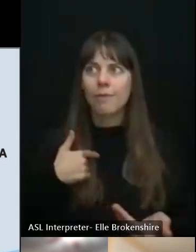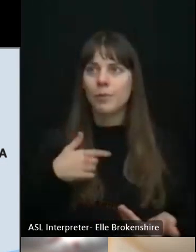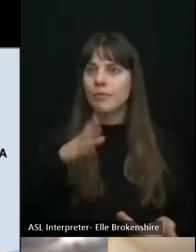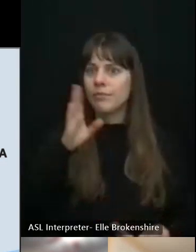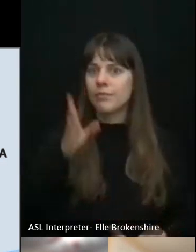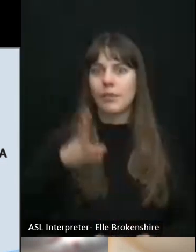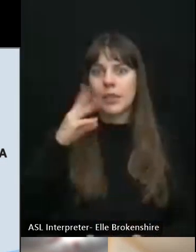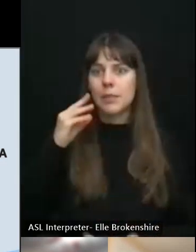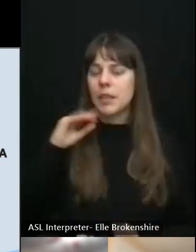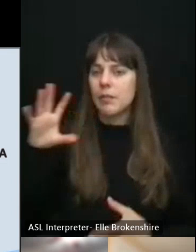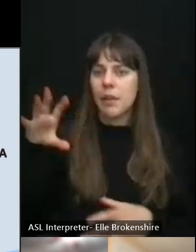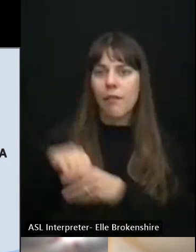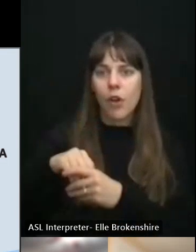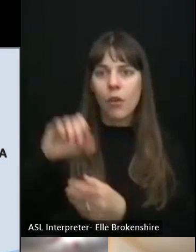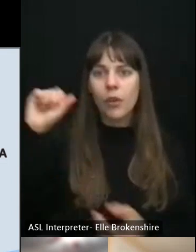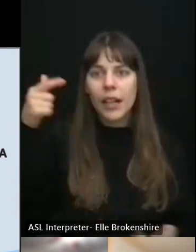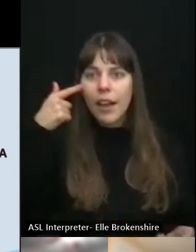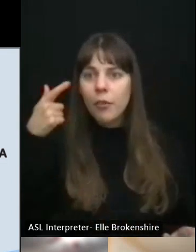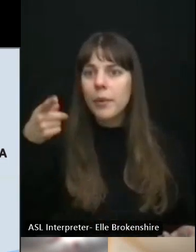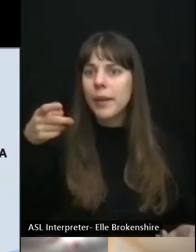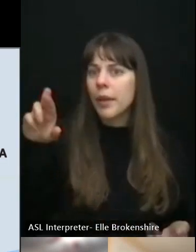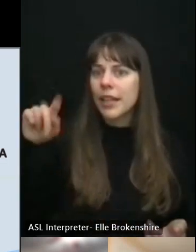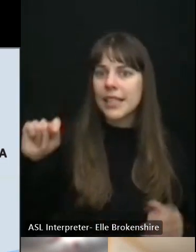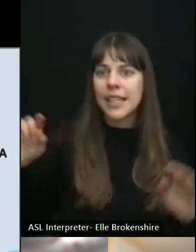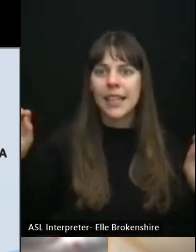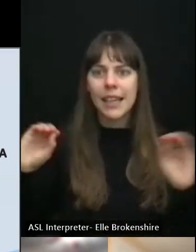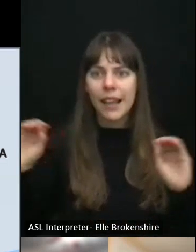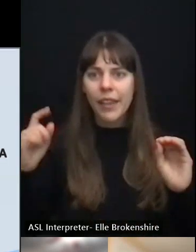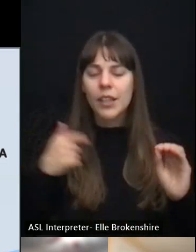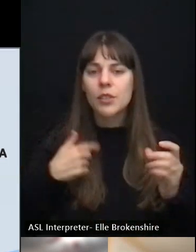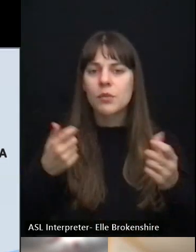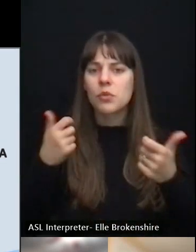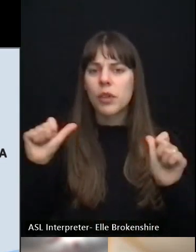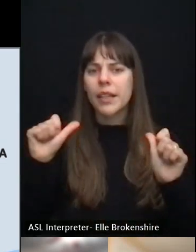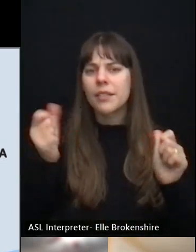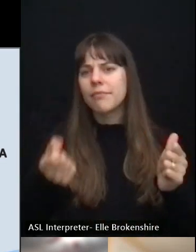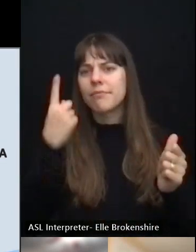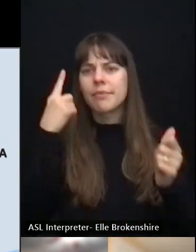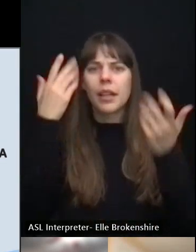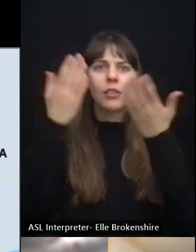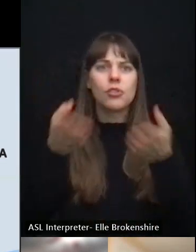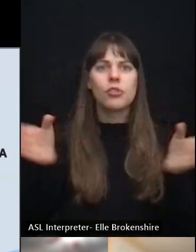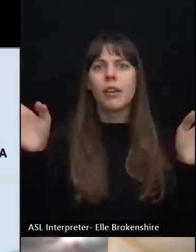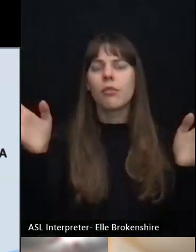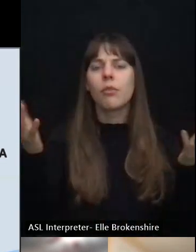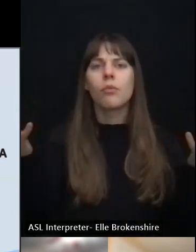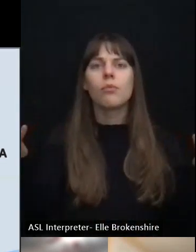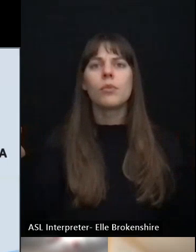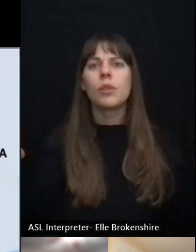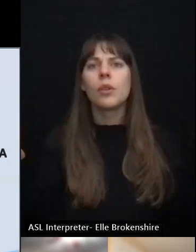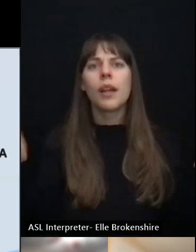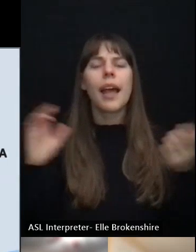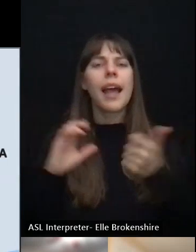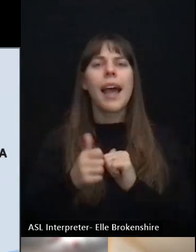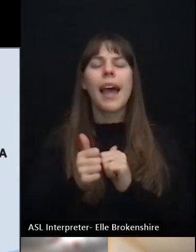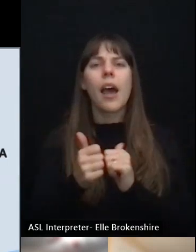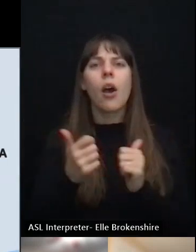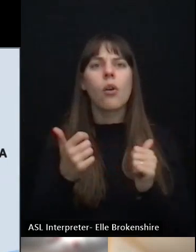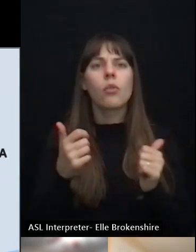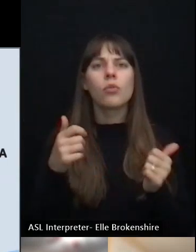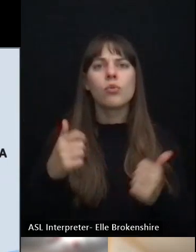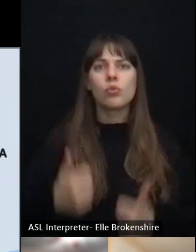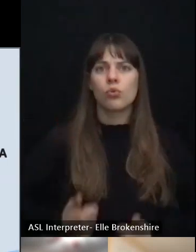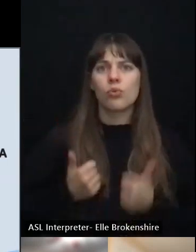government side with PRT or anything like that. So just trying to get a general idea on how you take